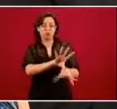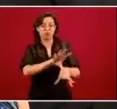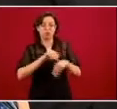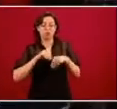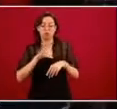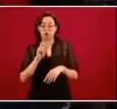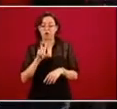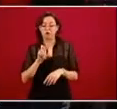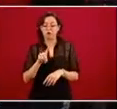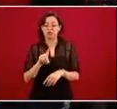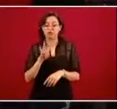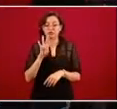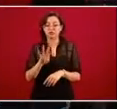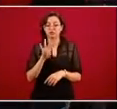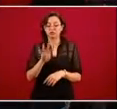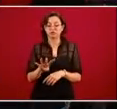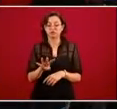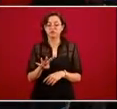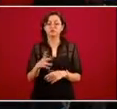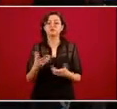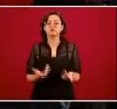this also a risk factor?